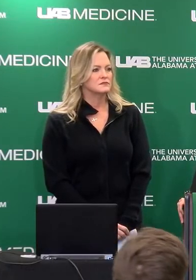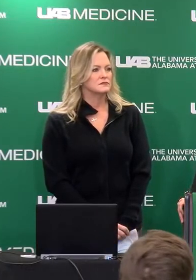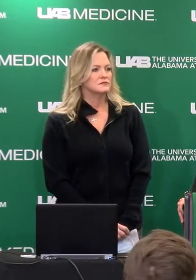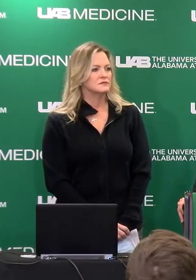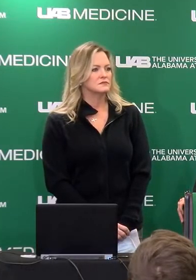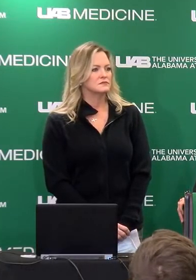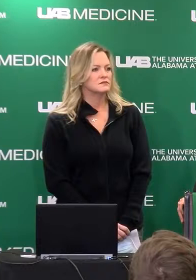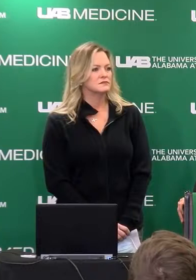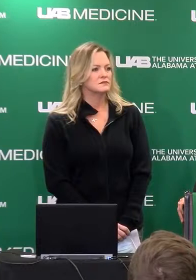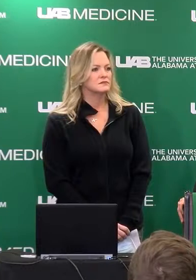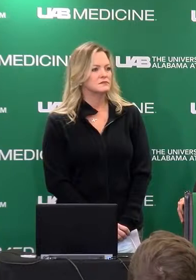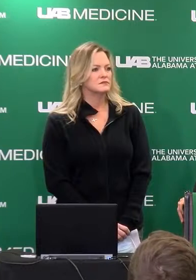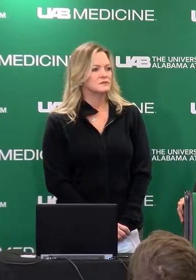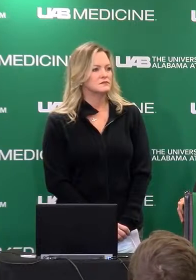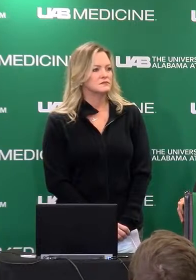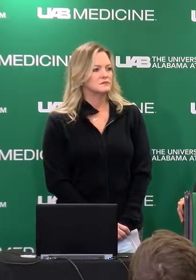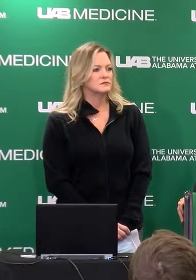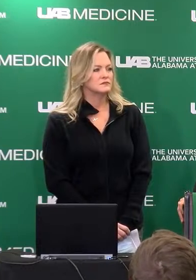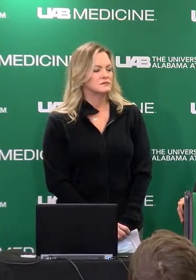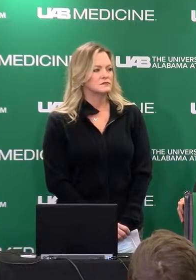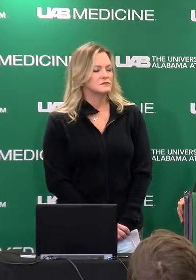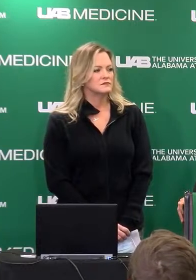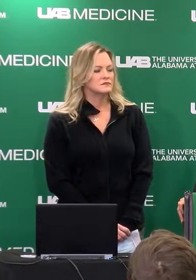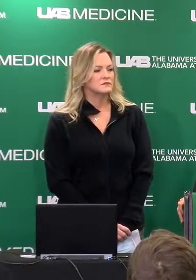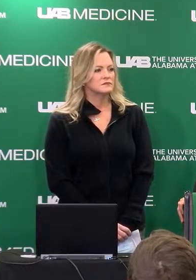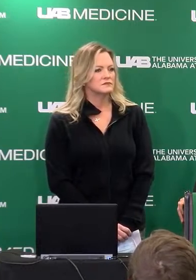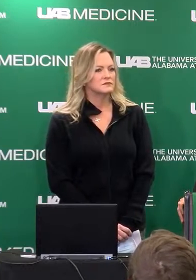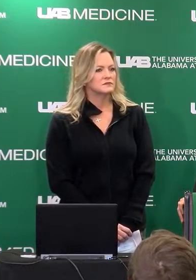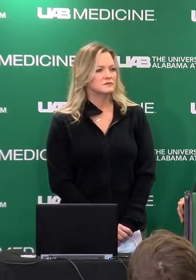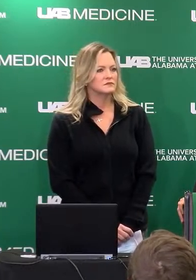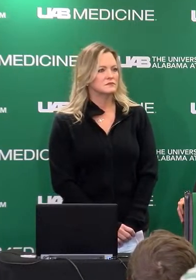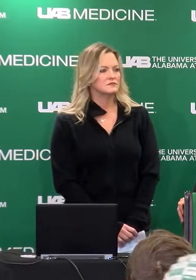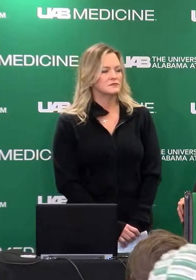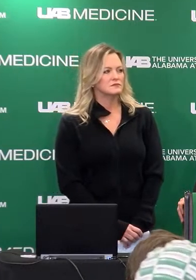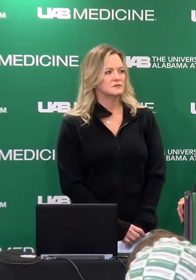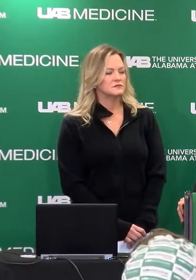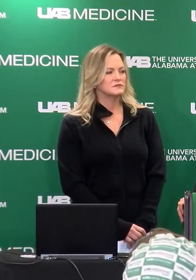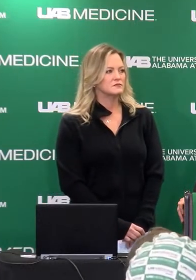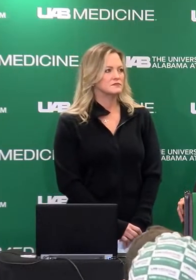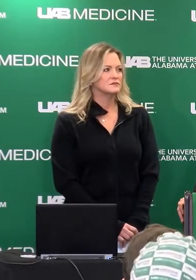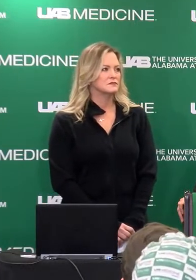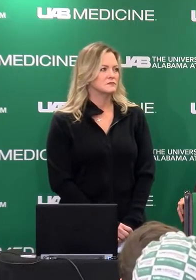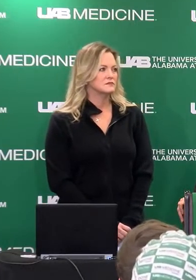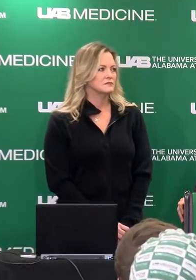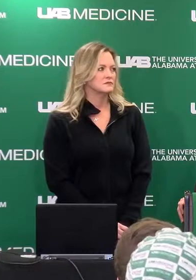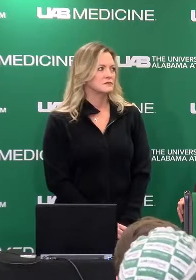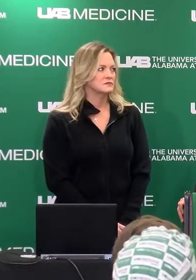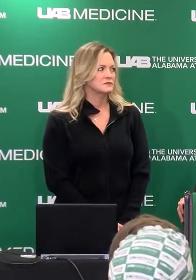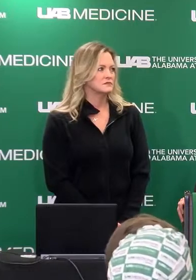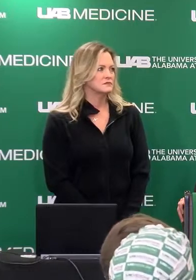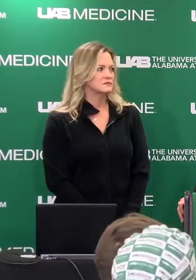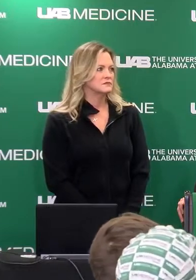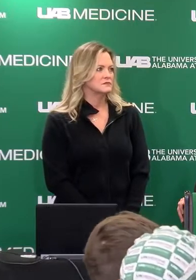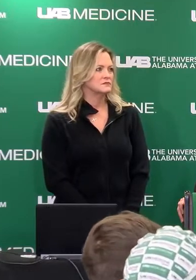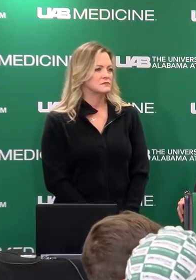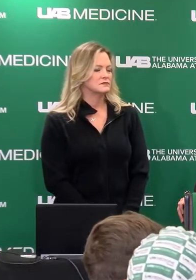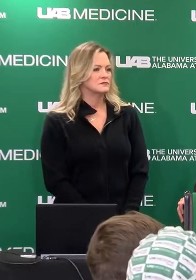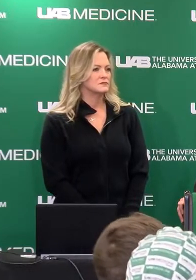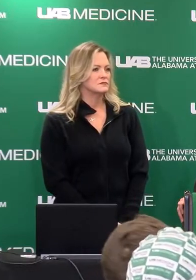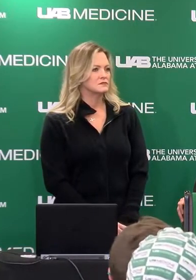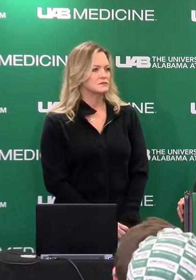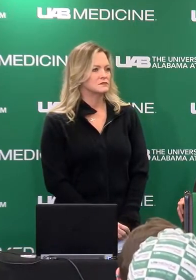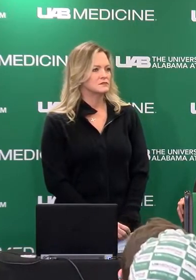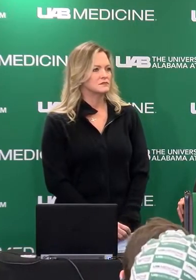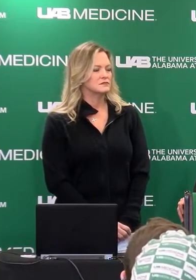circulating in the human recipient's blood. And yes, in fact, this is peer-reviewed,